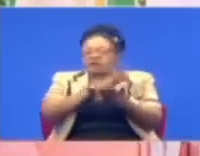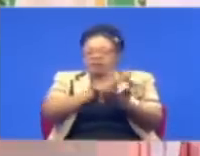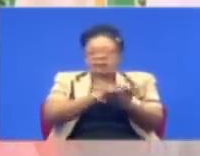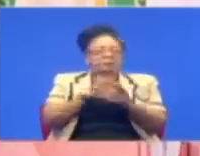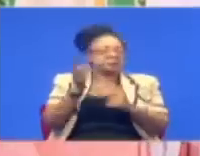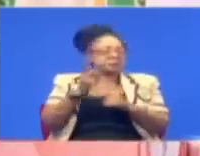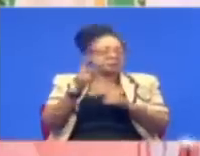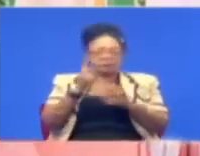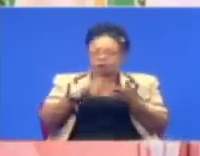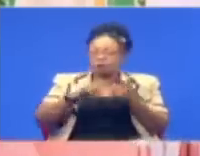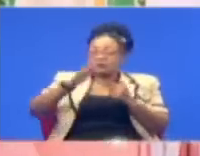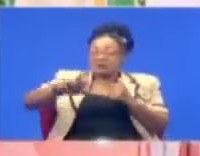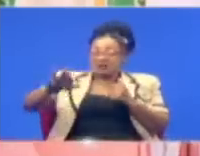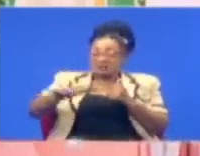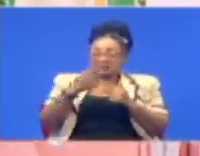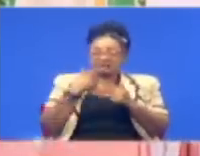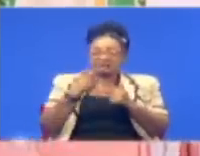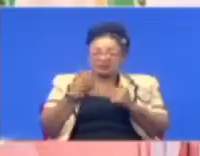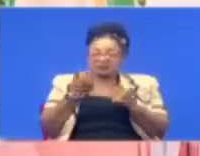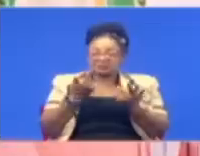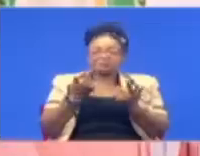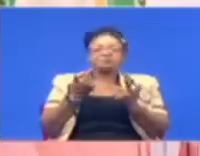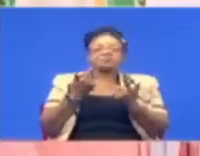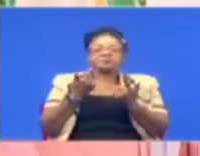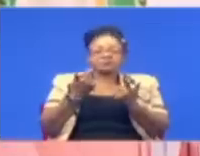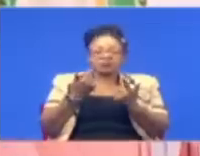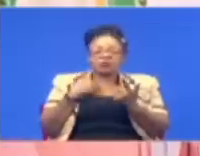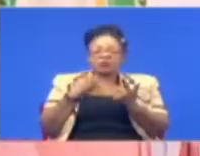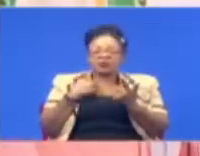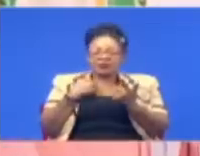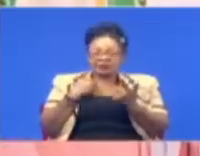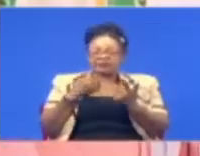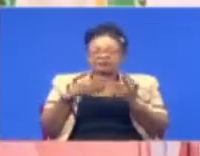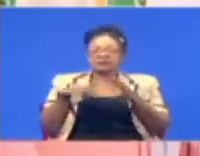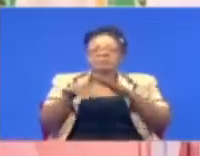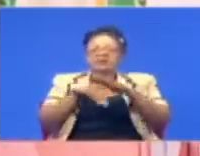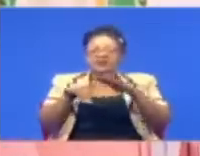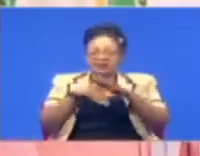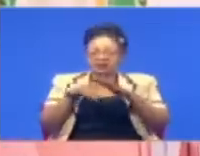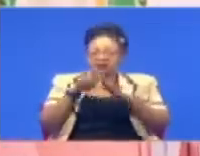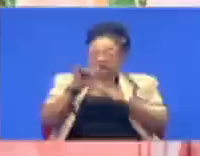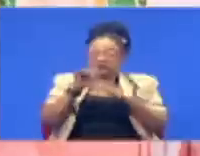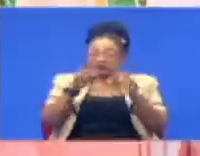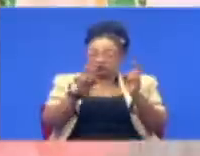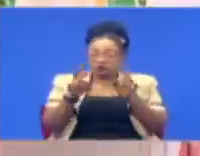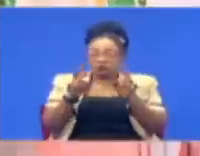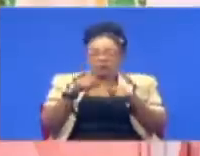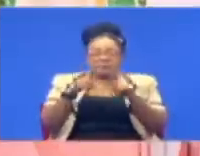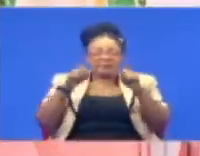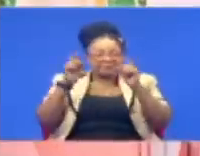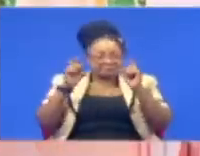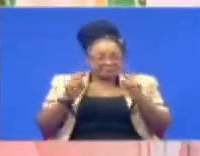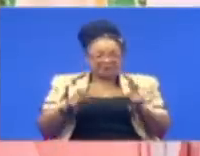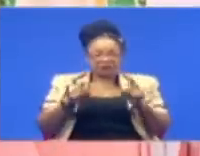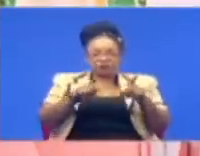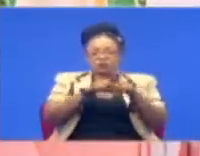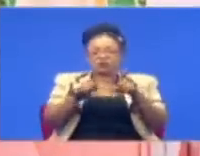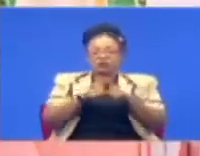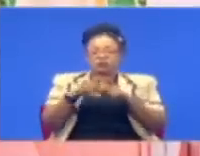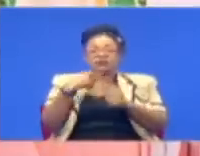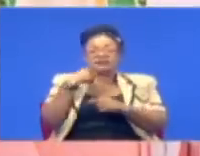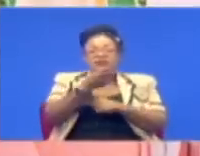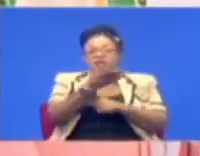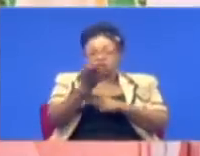What Parliament is saying is that there's so much of prevalence of this issue. But I must also indicate to you, my